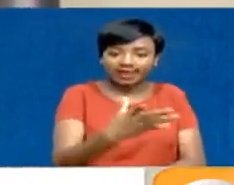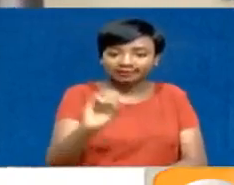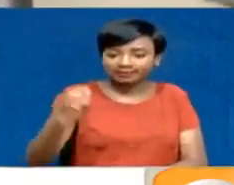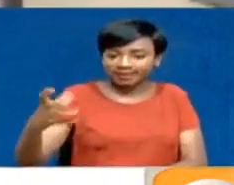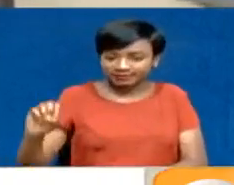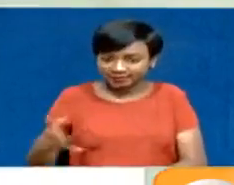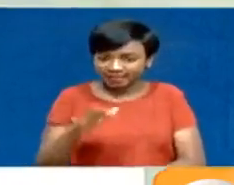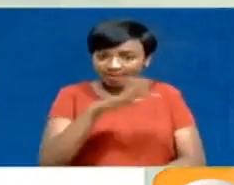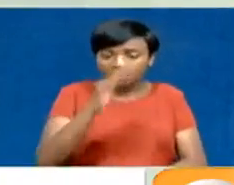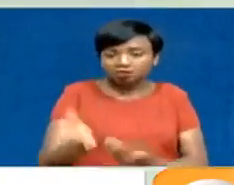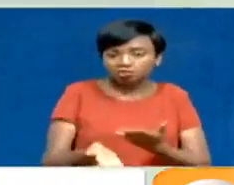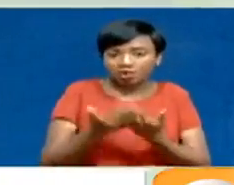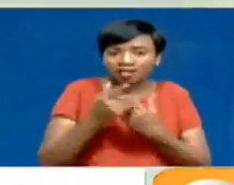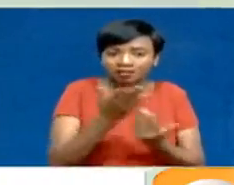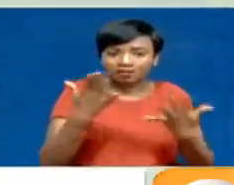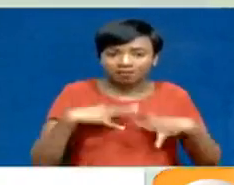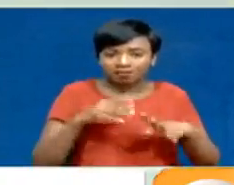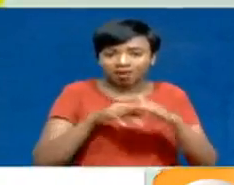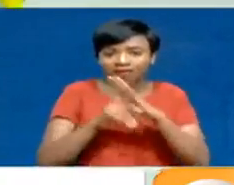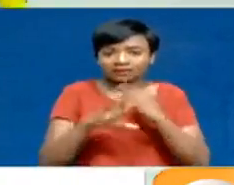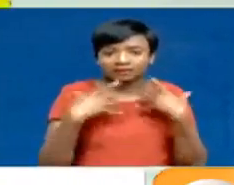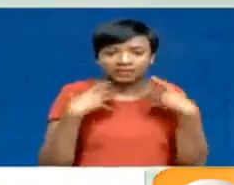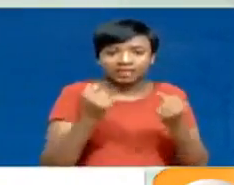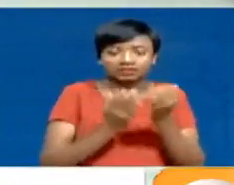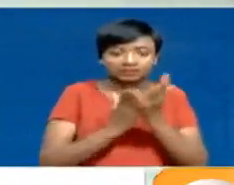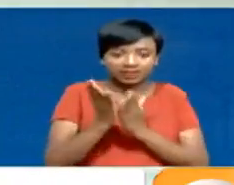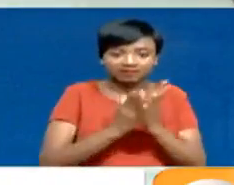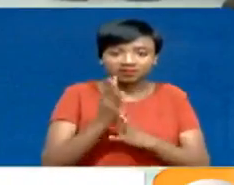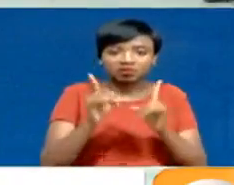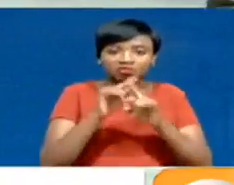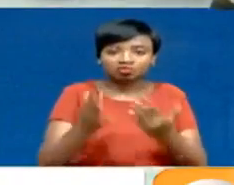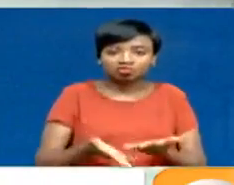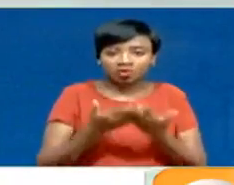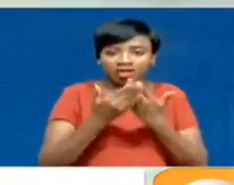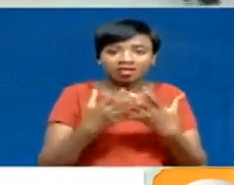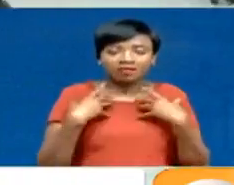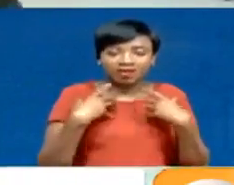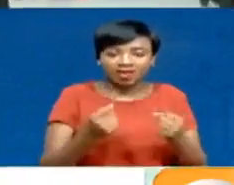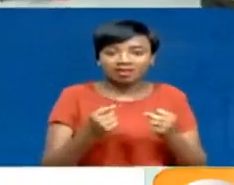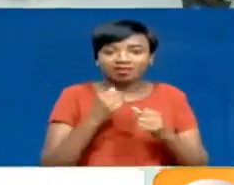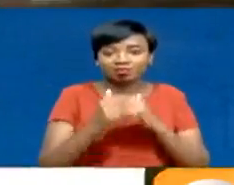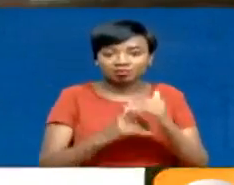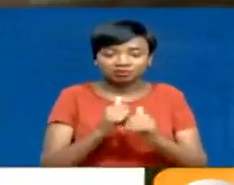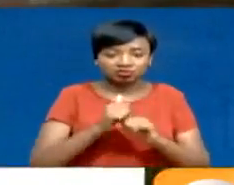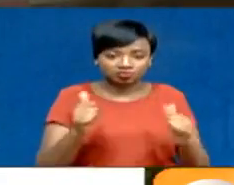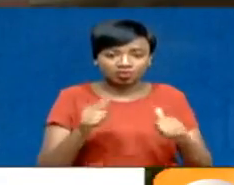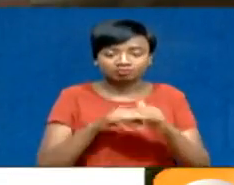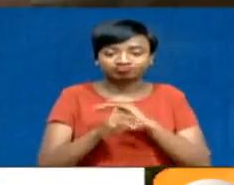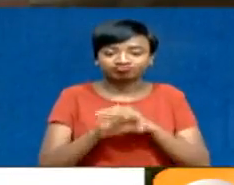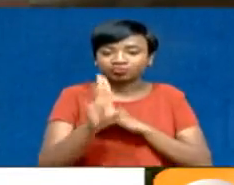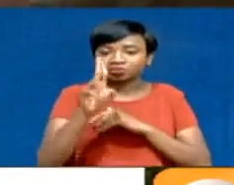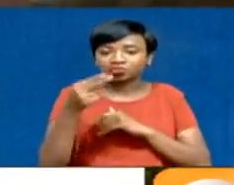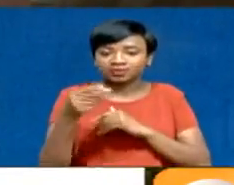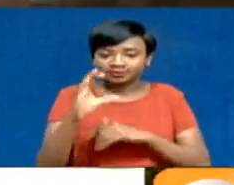to avail health services closer to the people as part of the government's efforts to revolutionize healthcare through the rolling out of the Universal